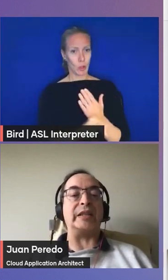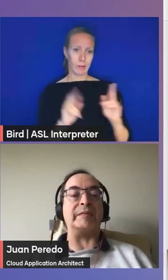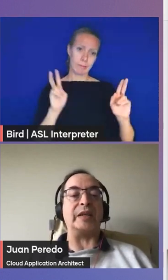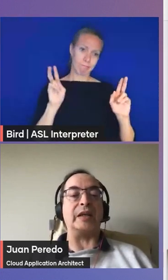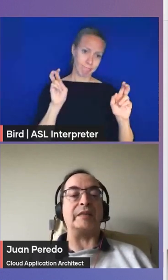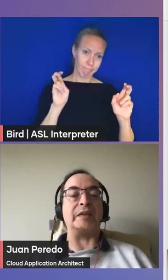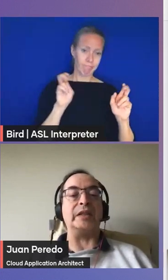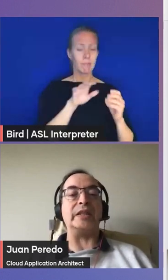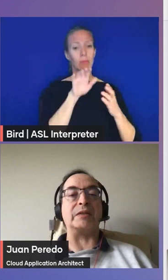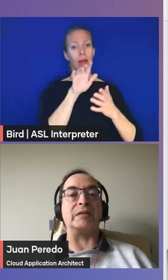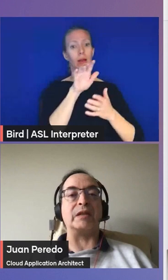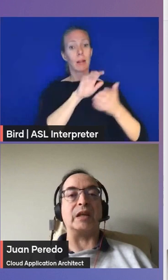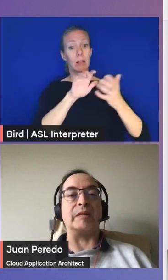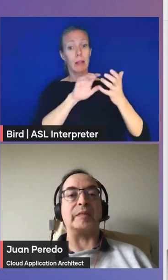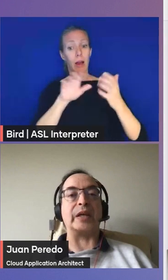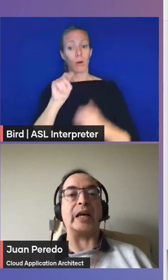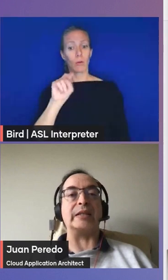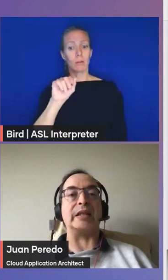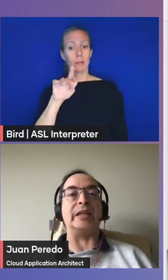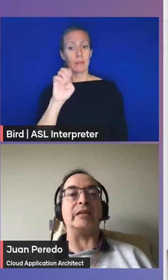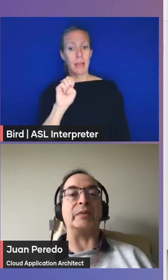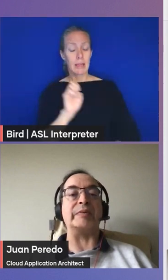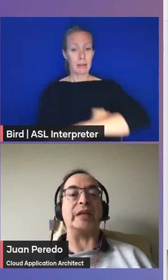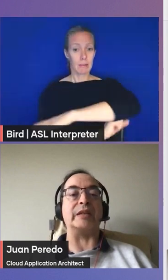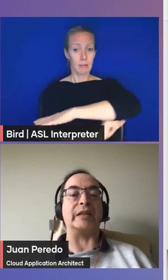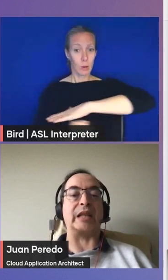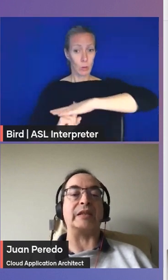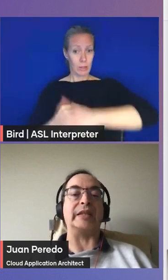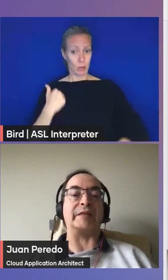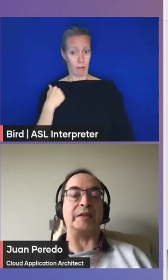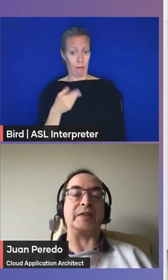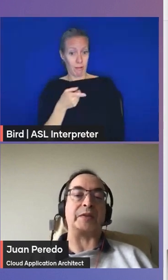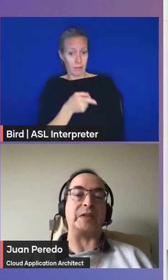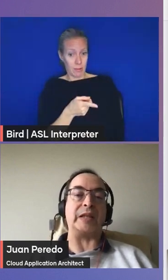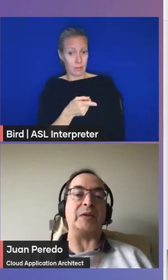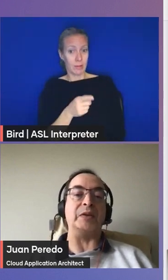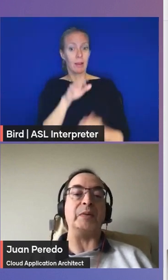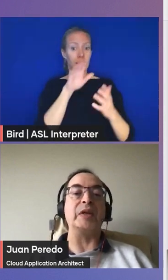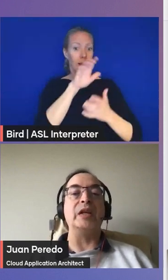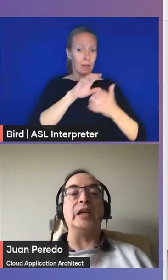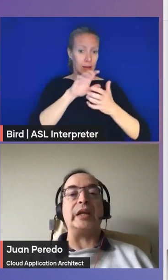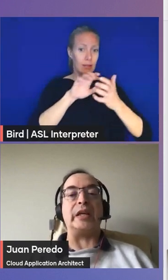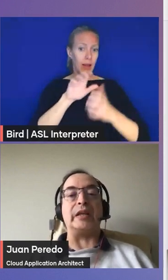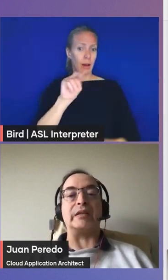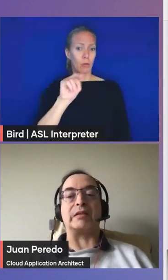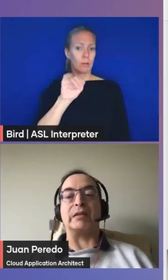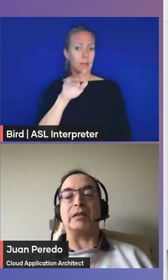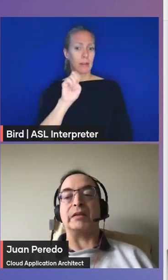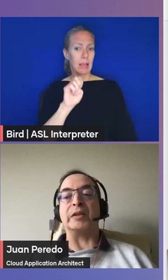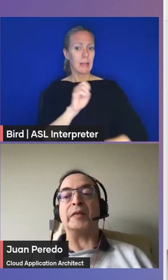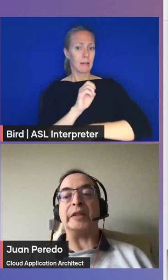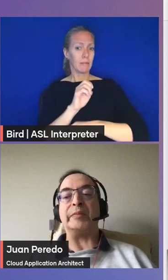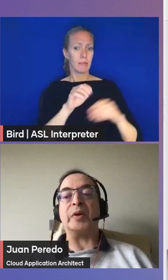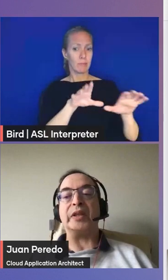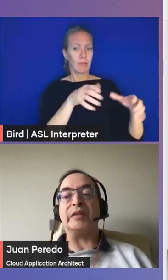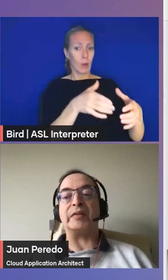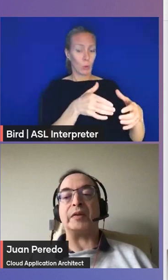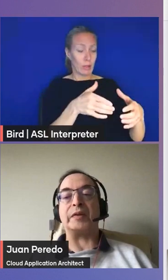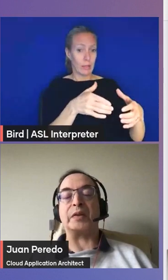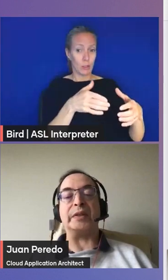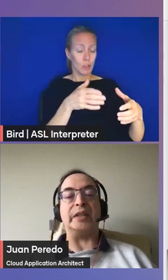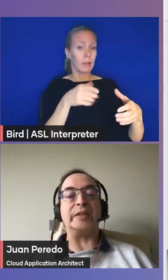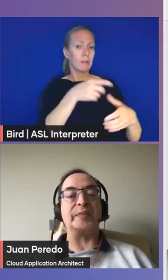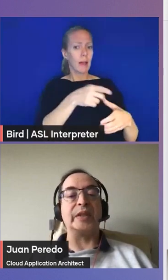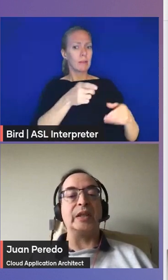Cloud Native Foundation has in their website, and the Cloud Native Foundation, for those that don't know, is the governing body